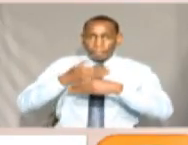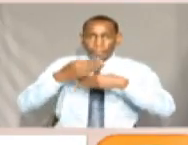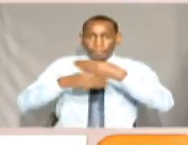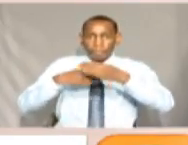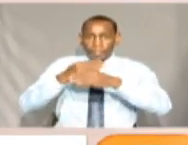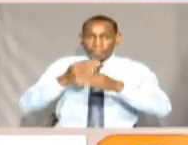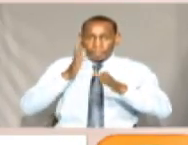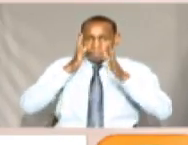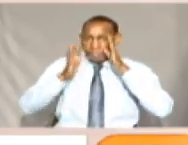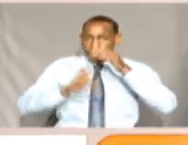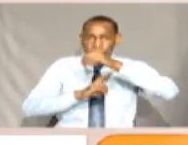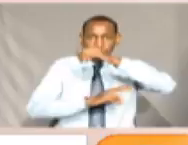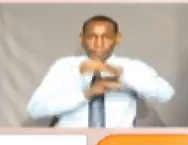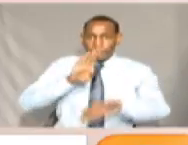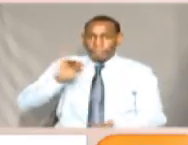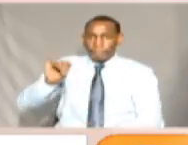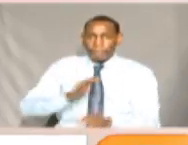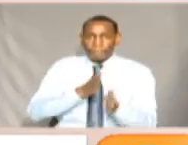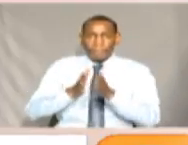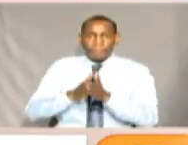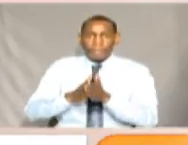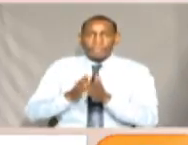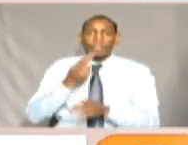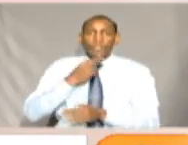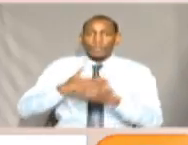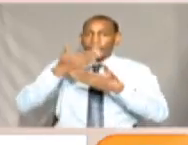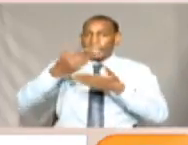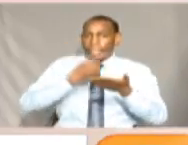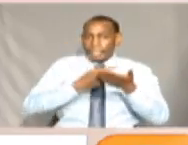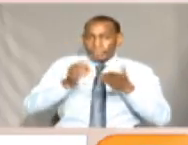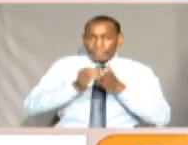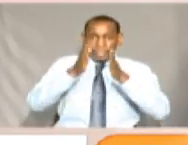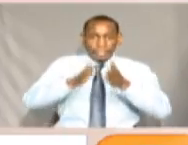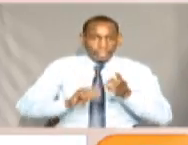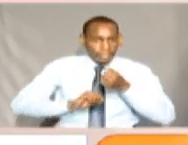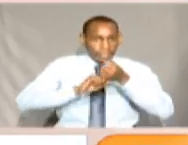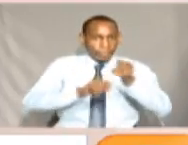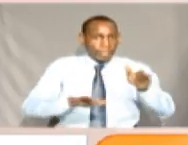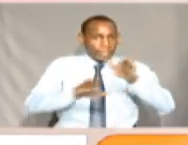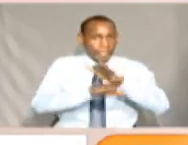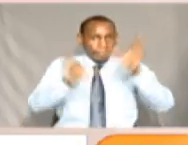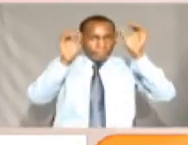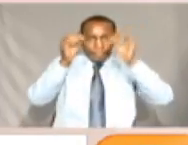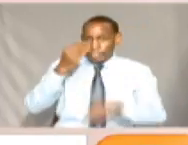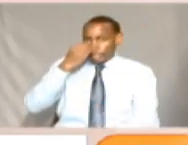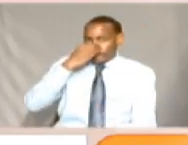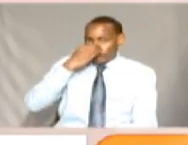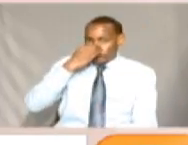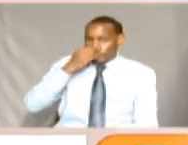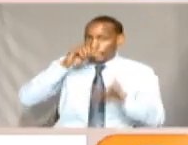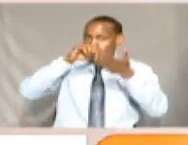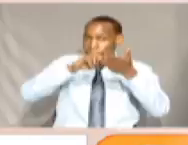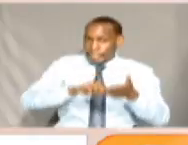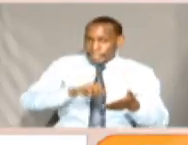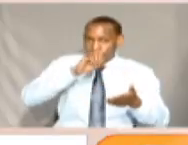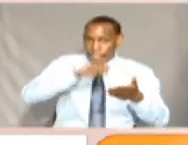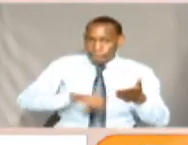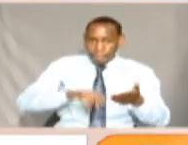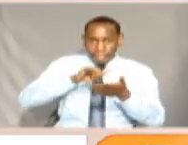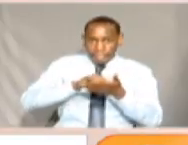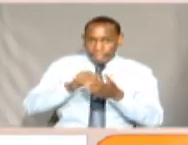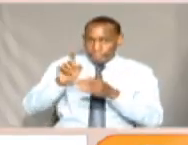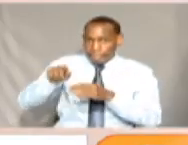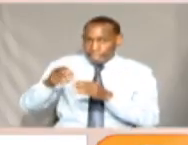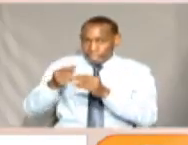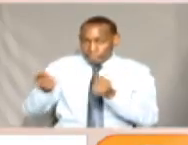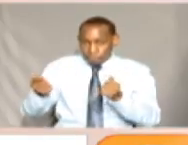Initiative report slated for Tuesday next week. Now, leaders allied to Deputy President William Ruto insisted it should address